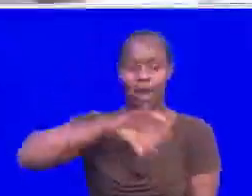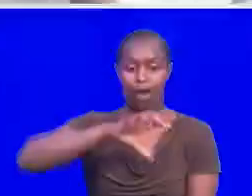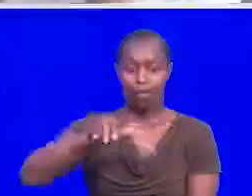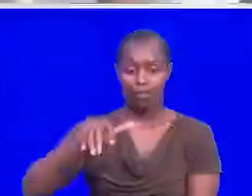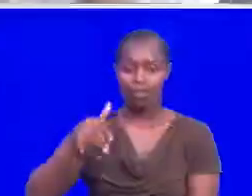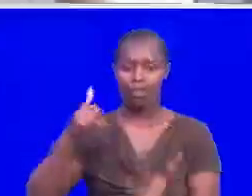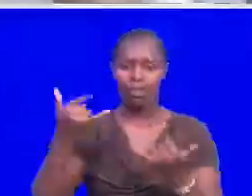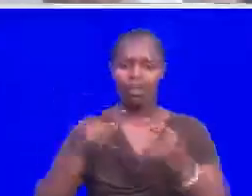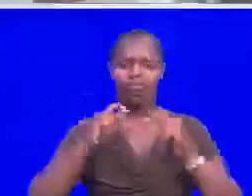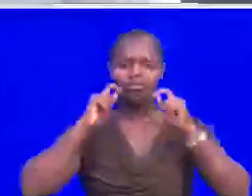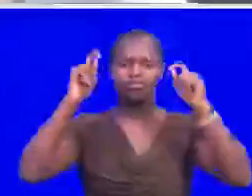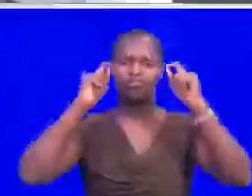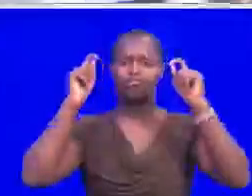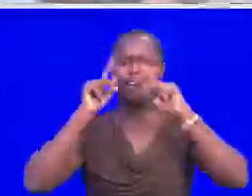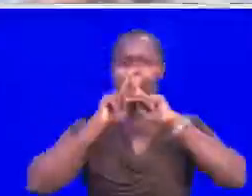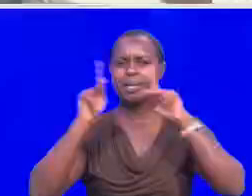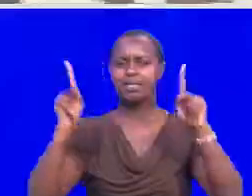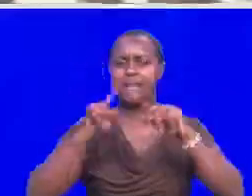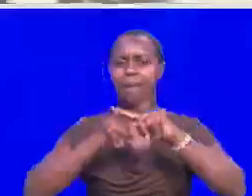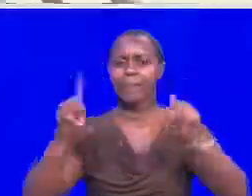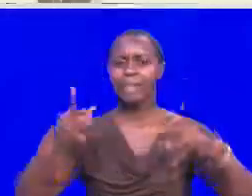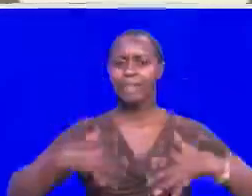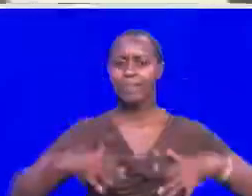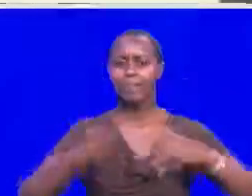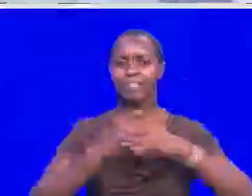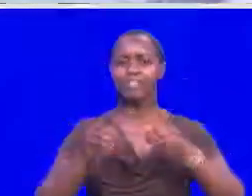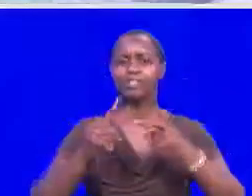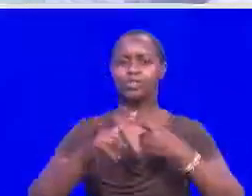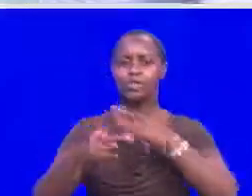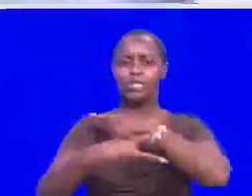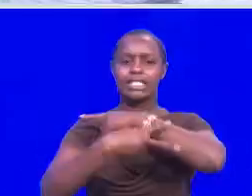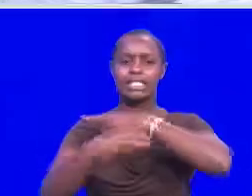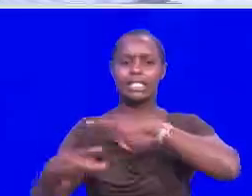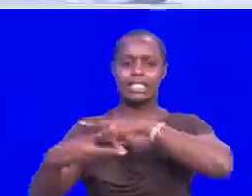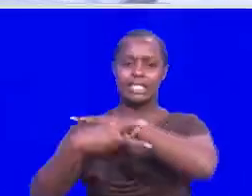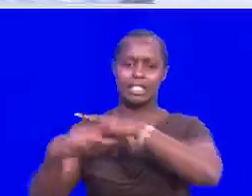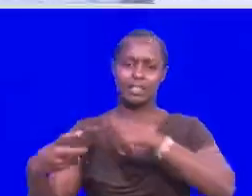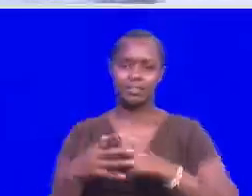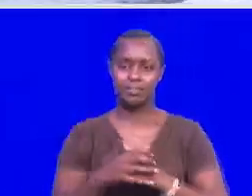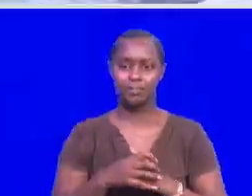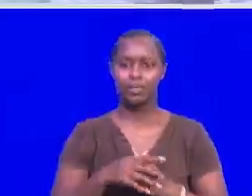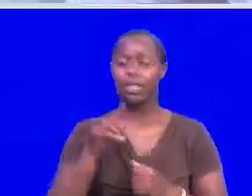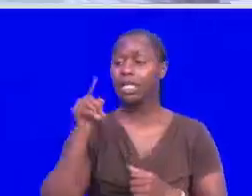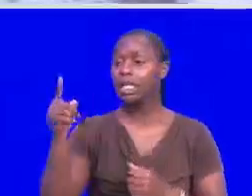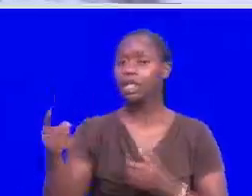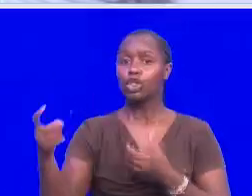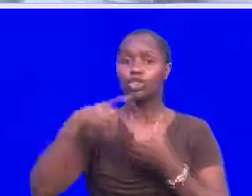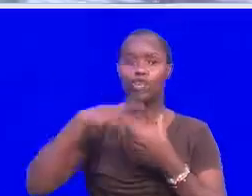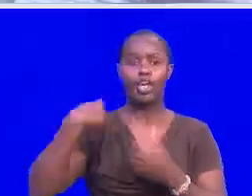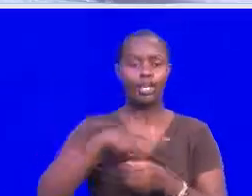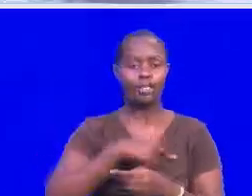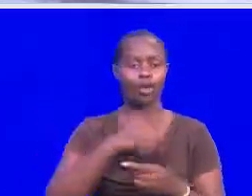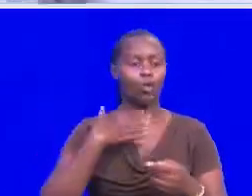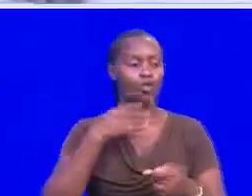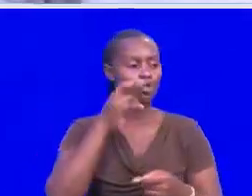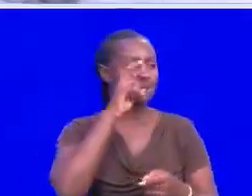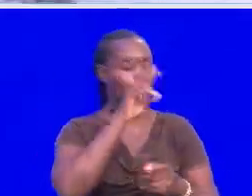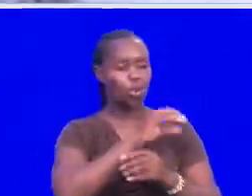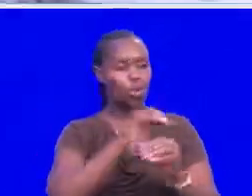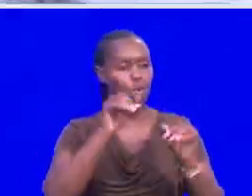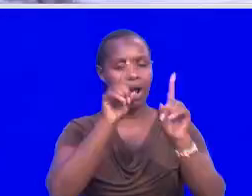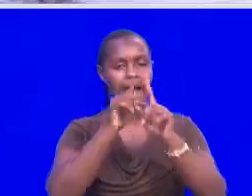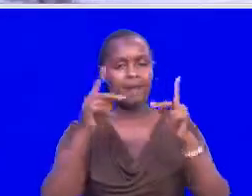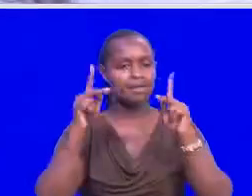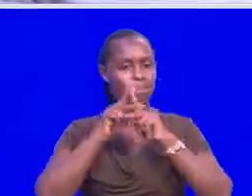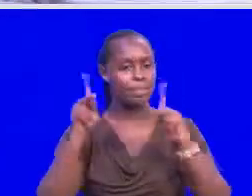seemed peaceful, only for people to start vandalizing properties. When you want to join saizi, we are seeing things that we do not want to see as the peaceful youths of